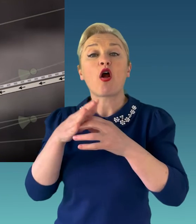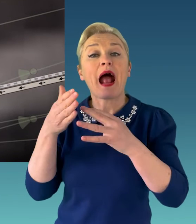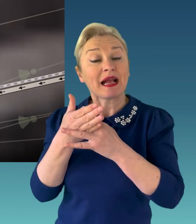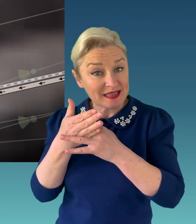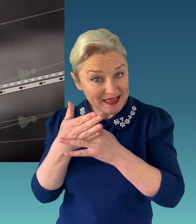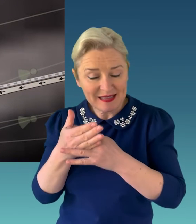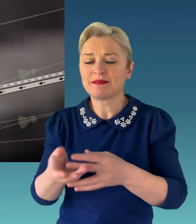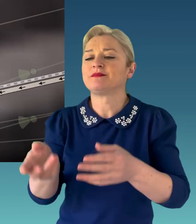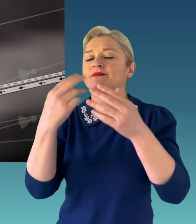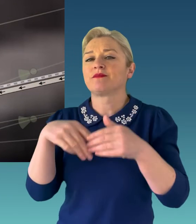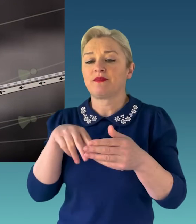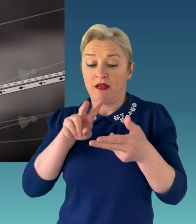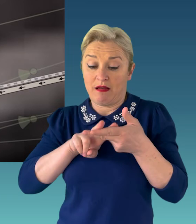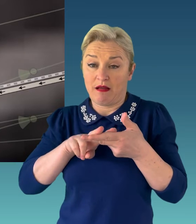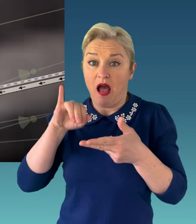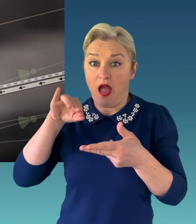OSM_IRL_footpaths.